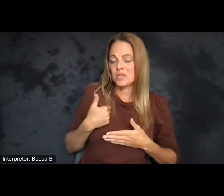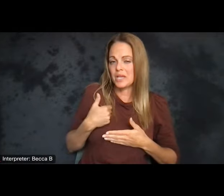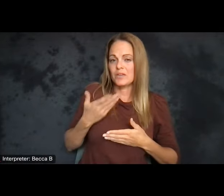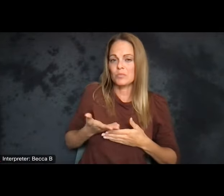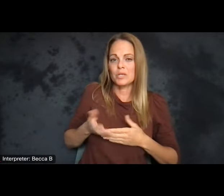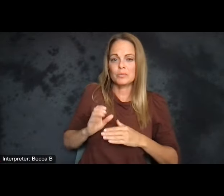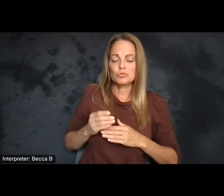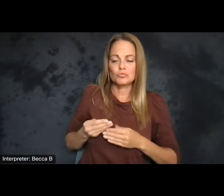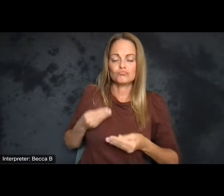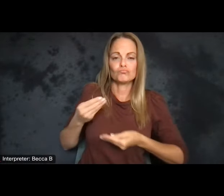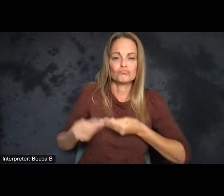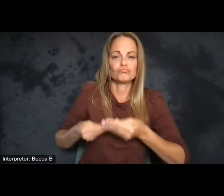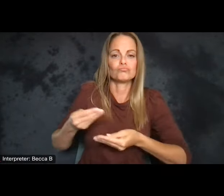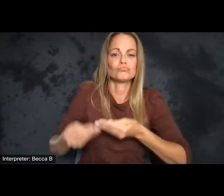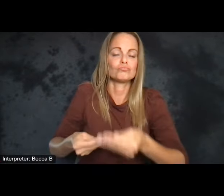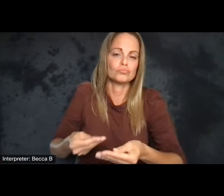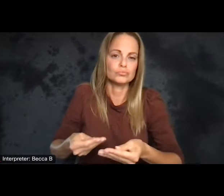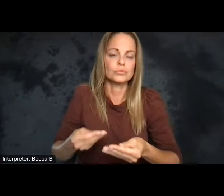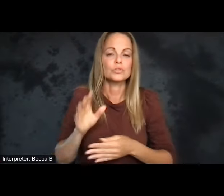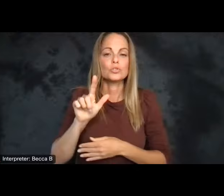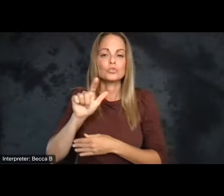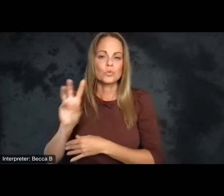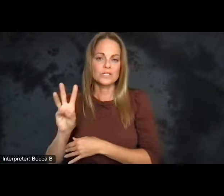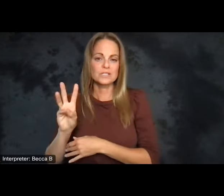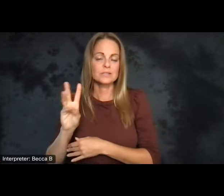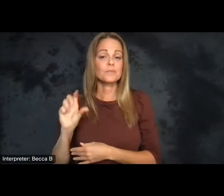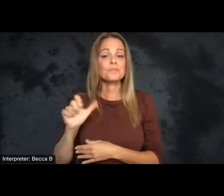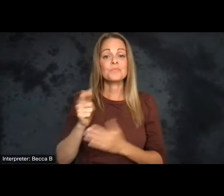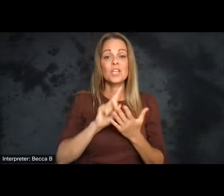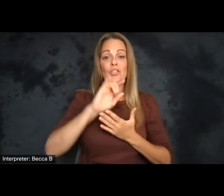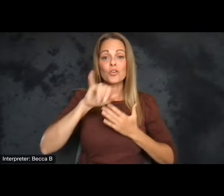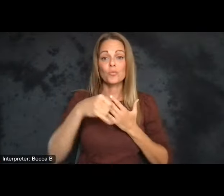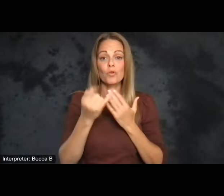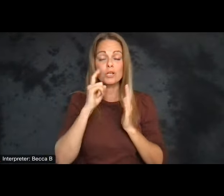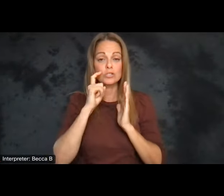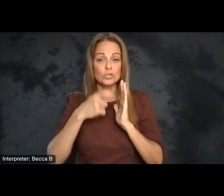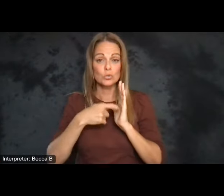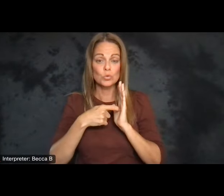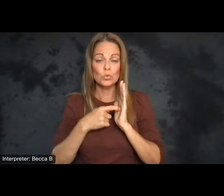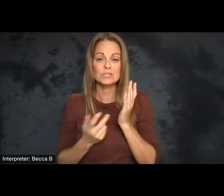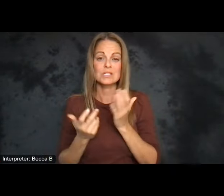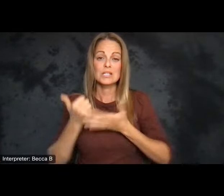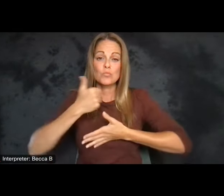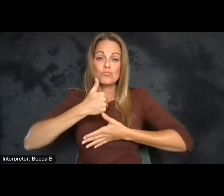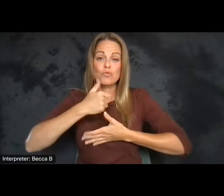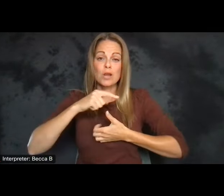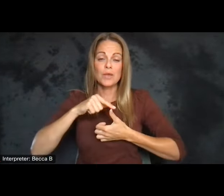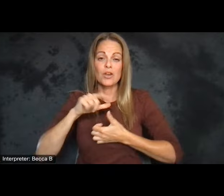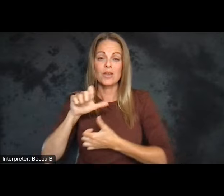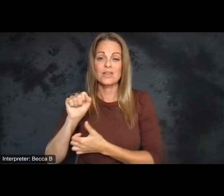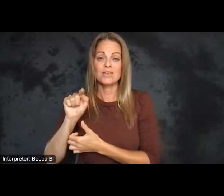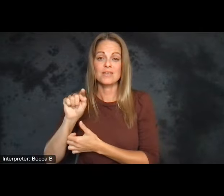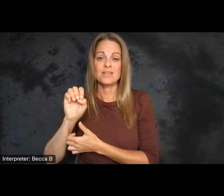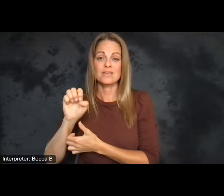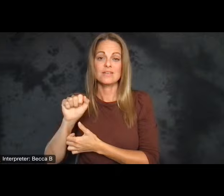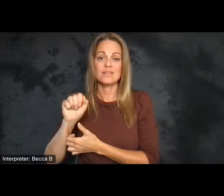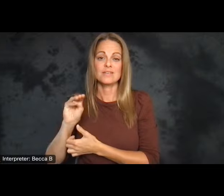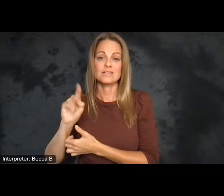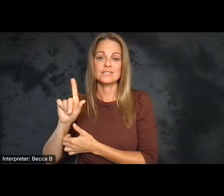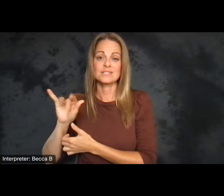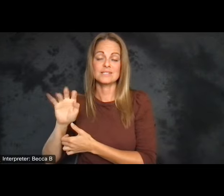moving into 26. The other projects that you see there noted, the primary is the steam line repair, the Timmerman to